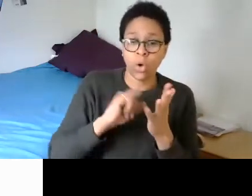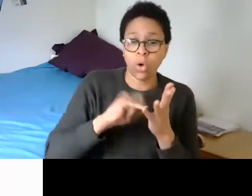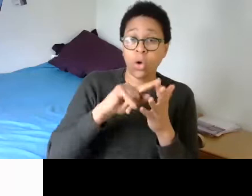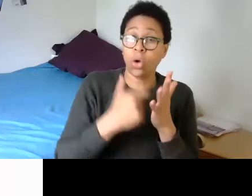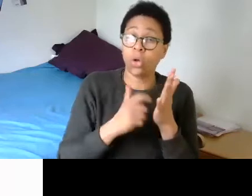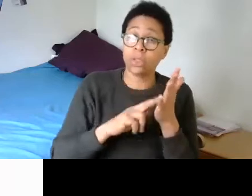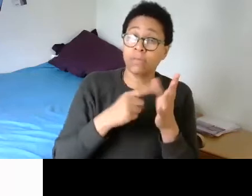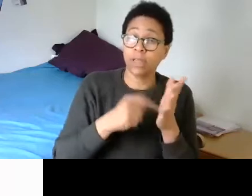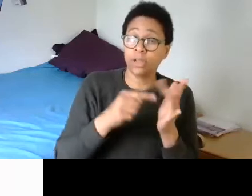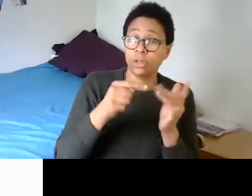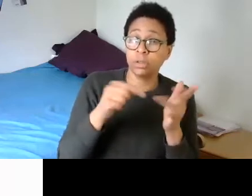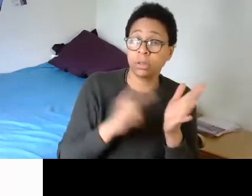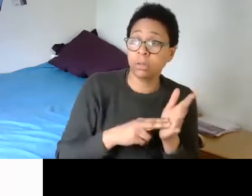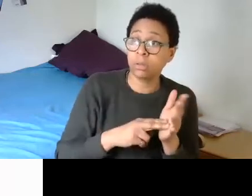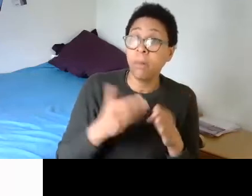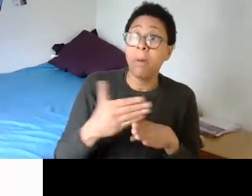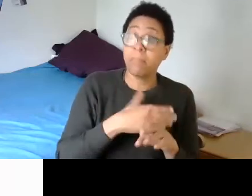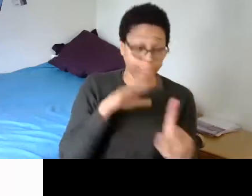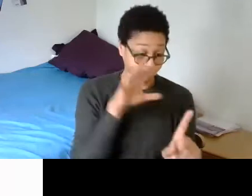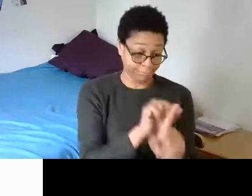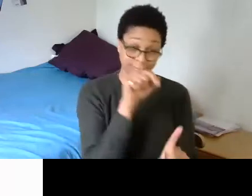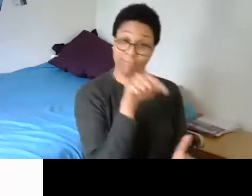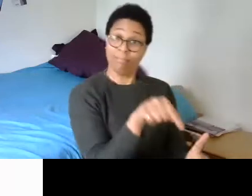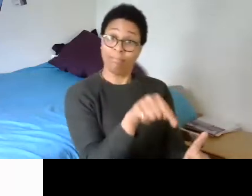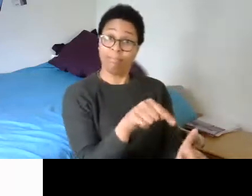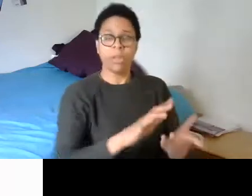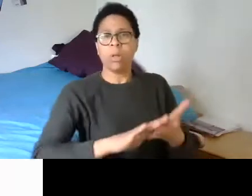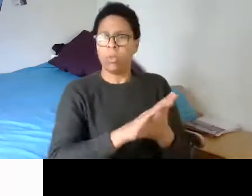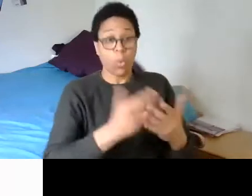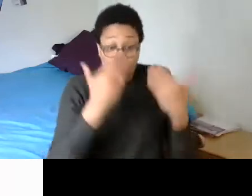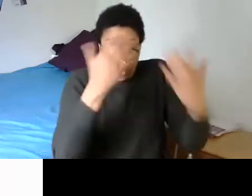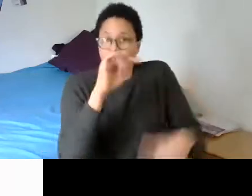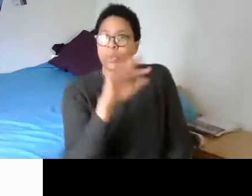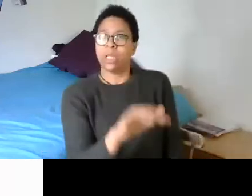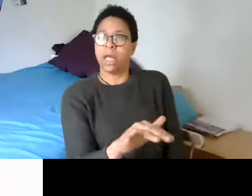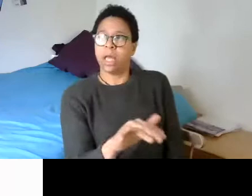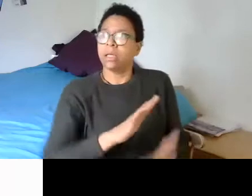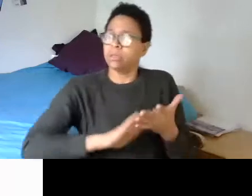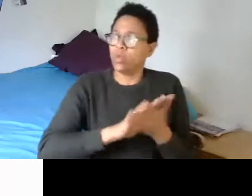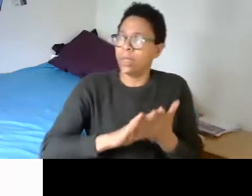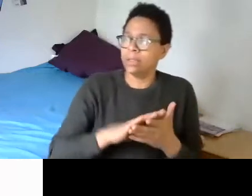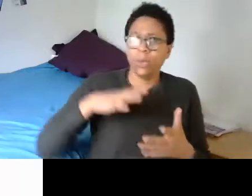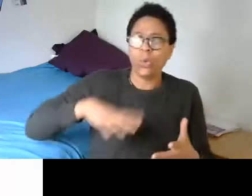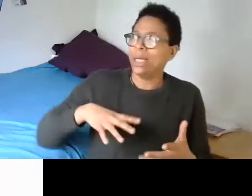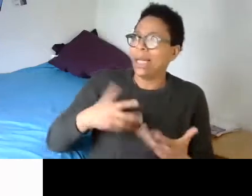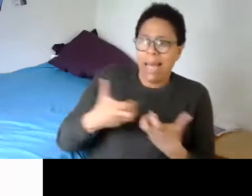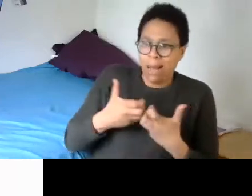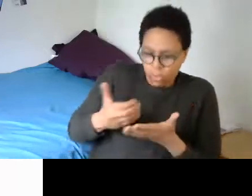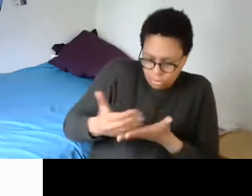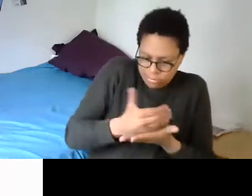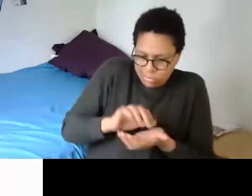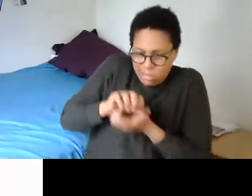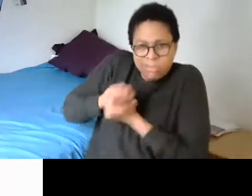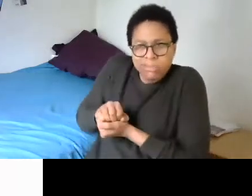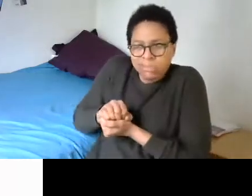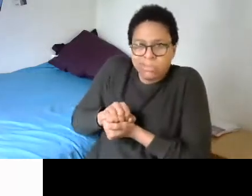no record of this painting hidden within the pages. Given the fragility of this item, it needs to be stored in a much different environment to that of the book